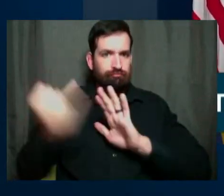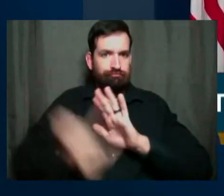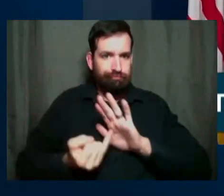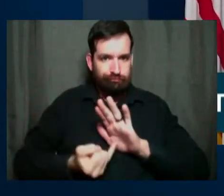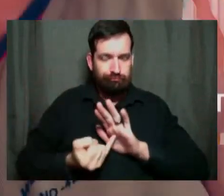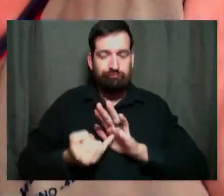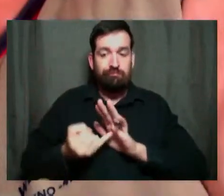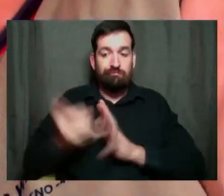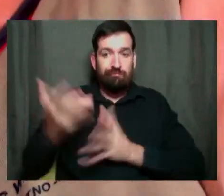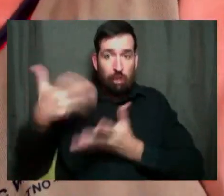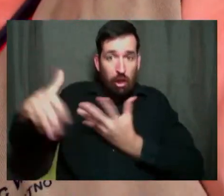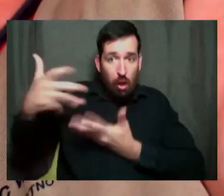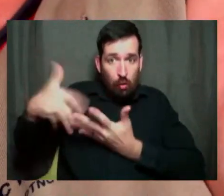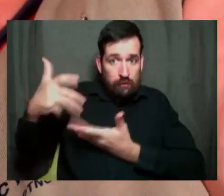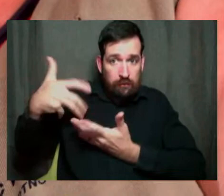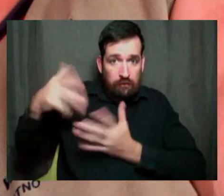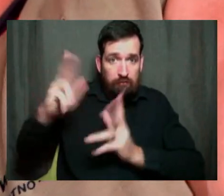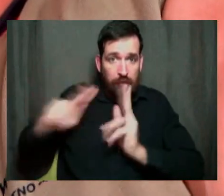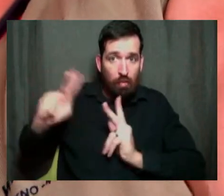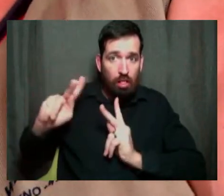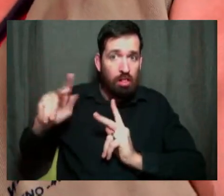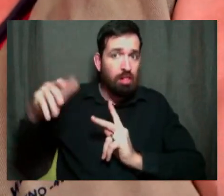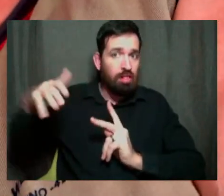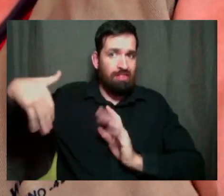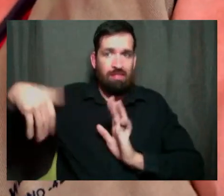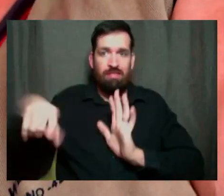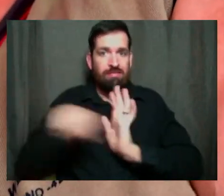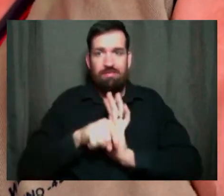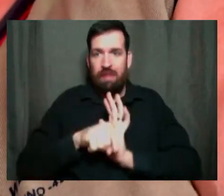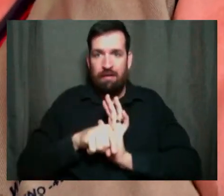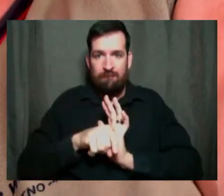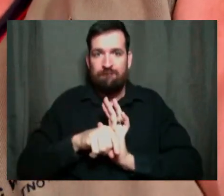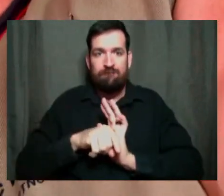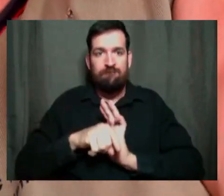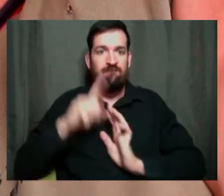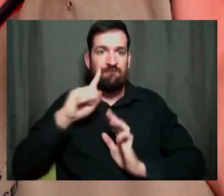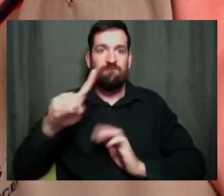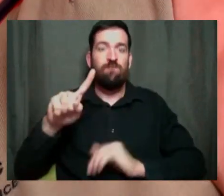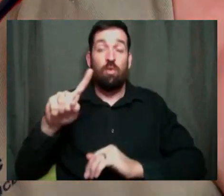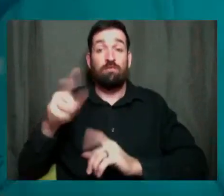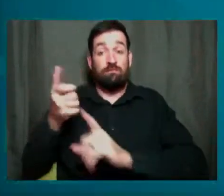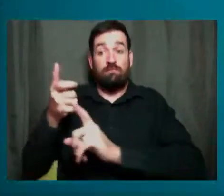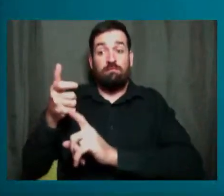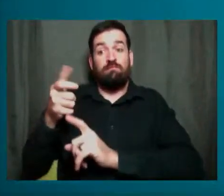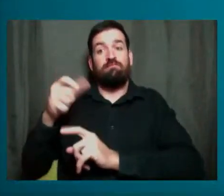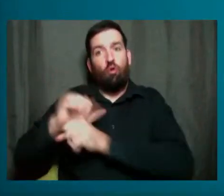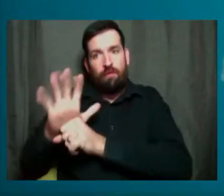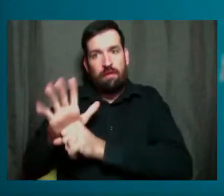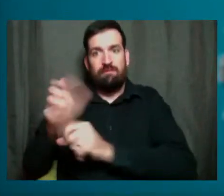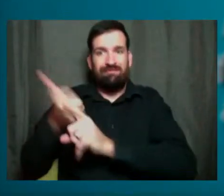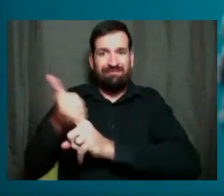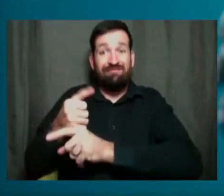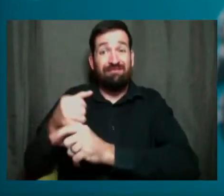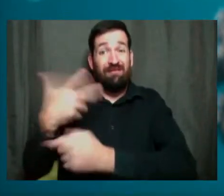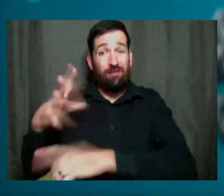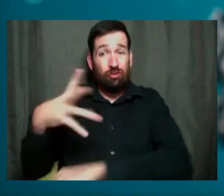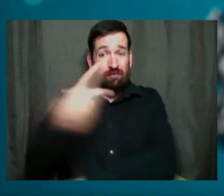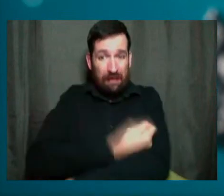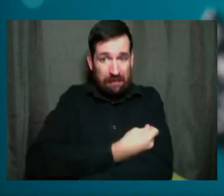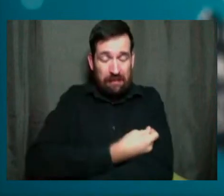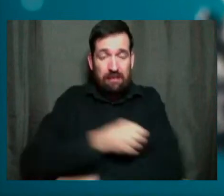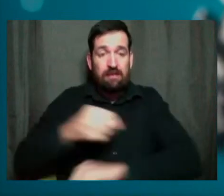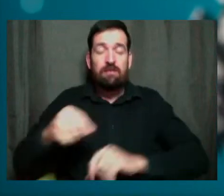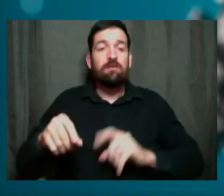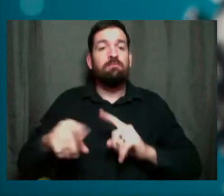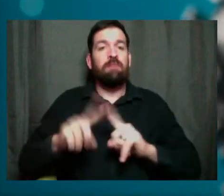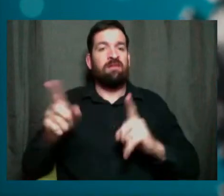far tested negative for COVID. That person was fully vaccinated and experienced mild symptoms, but the World Health Organization still